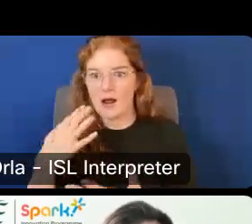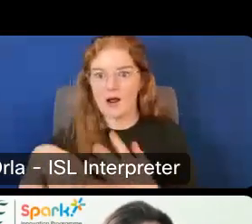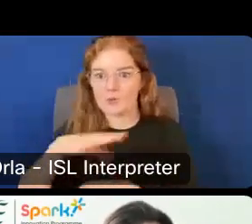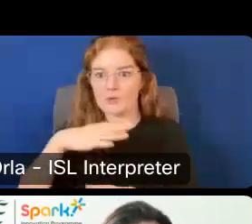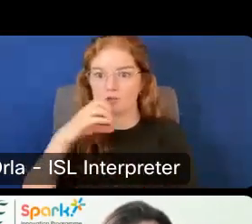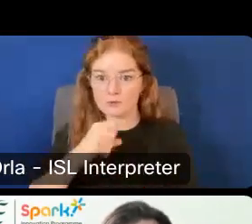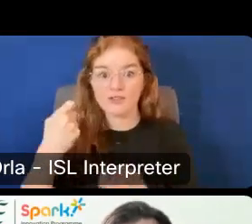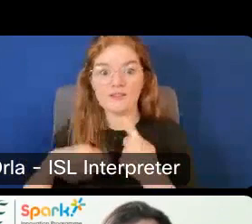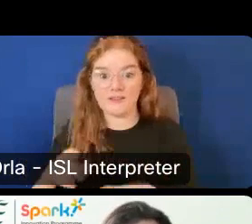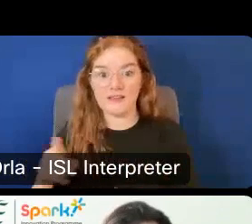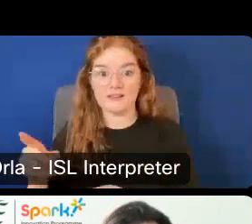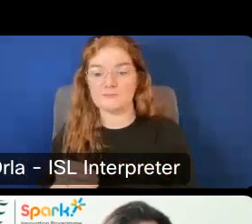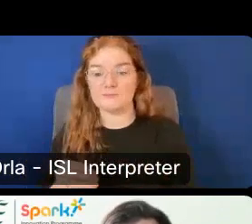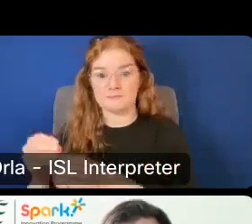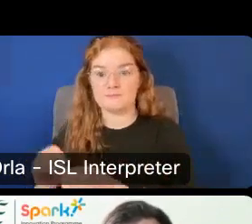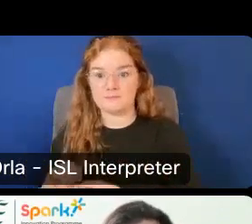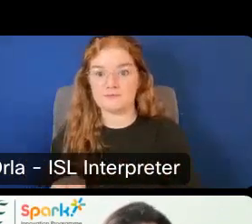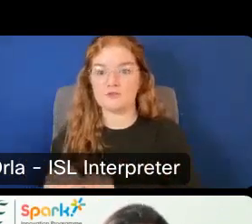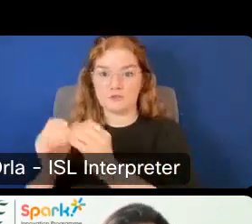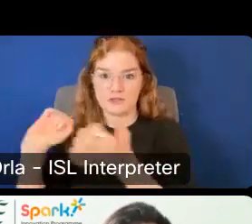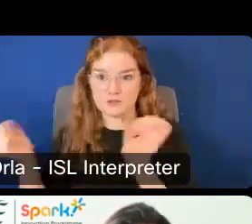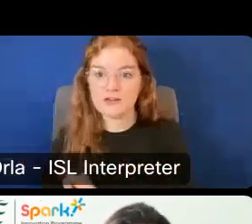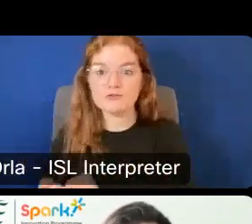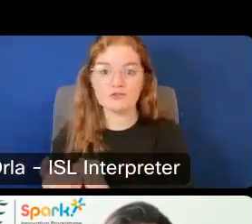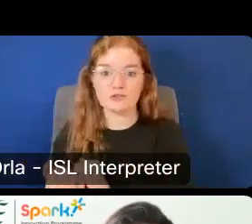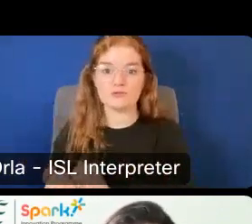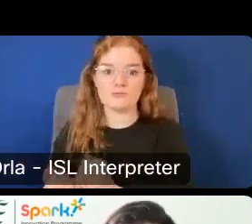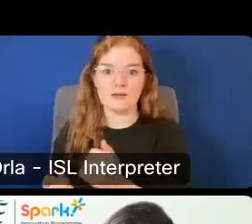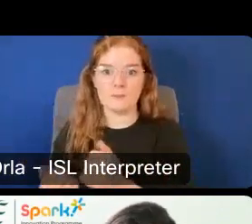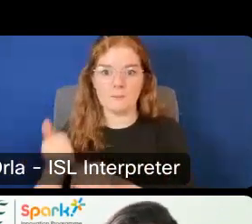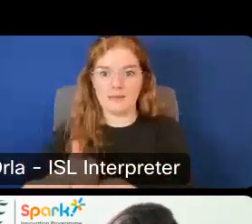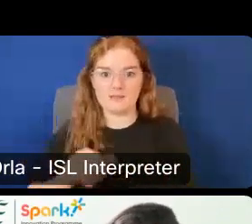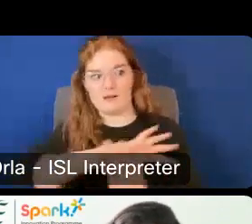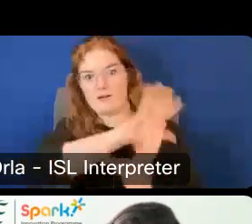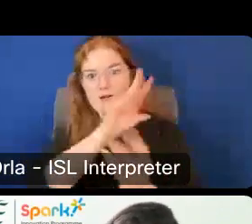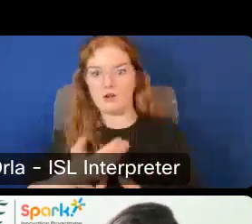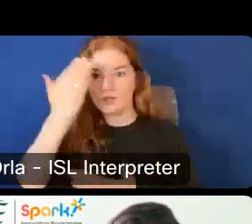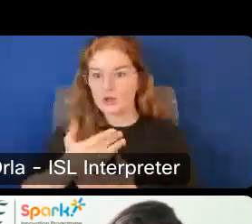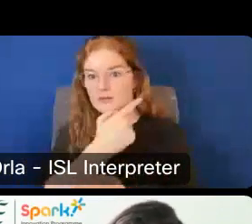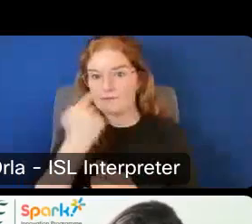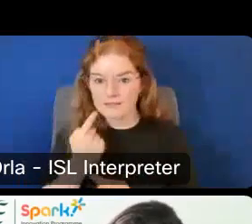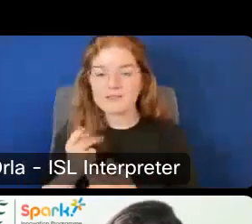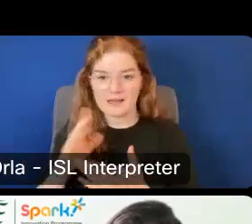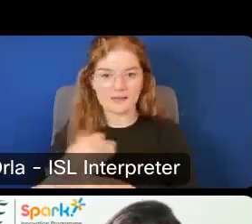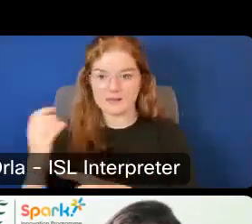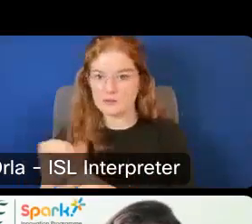then iterate. So you're applying changes in response to learnings and continuously optimizing and improving.